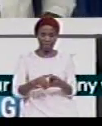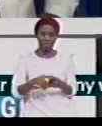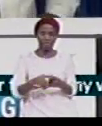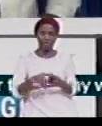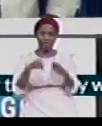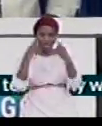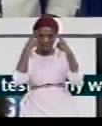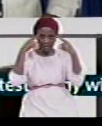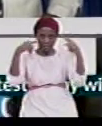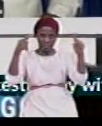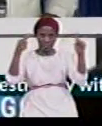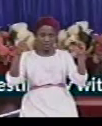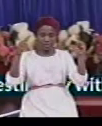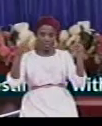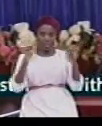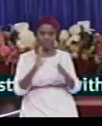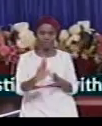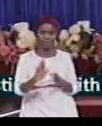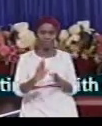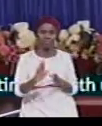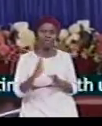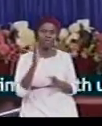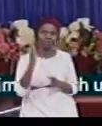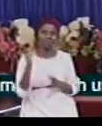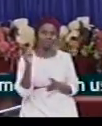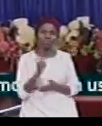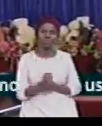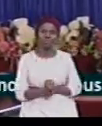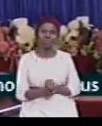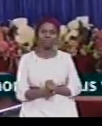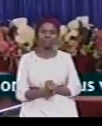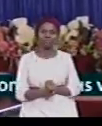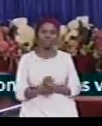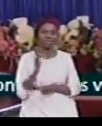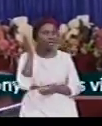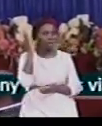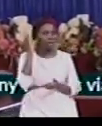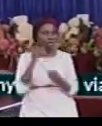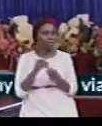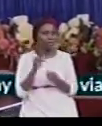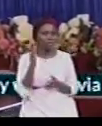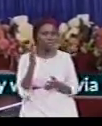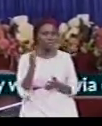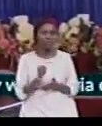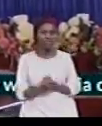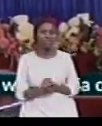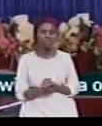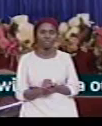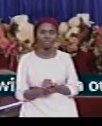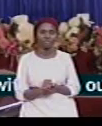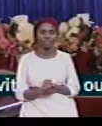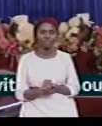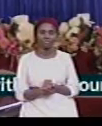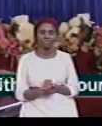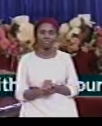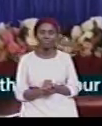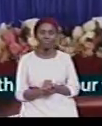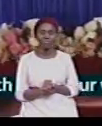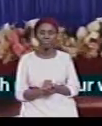Okay. Let's hear the next testimony. So this is Esther Sala, 28 years old. Please